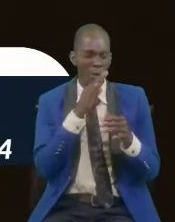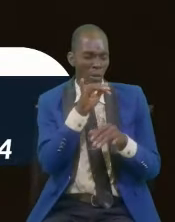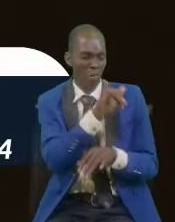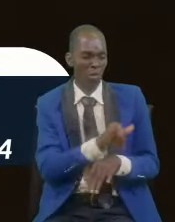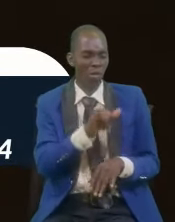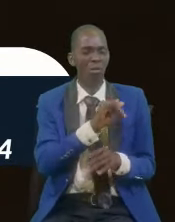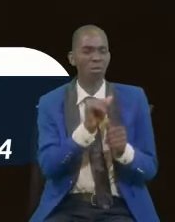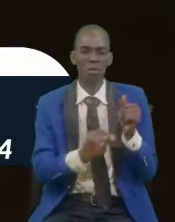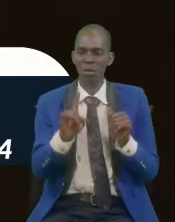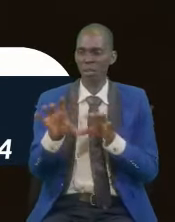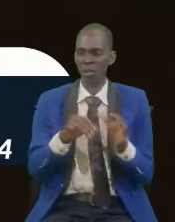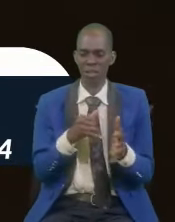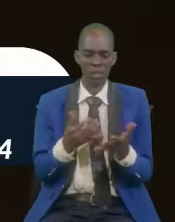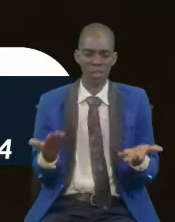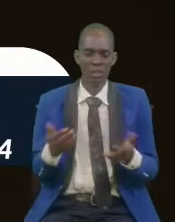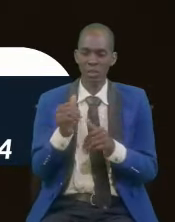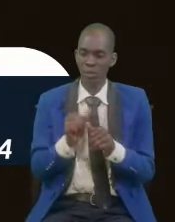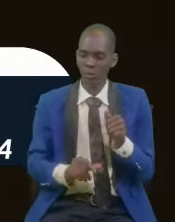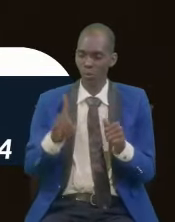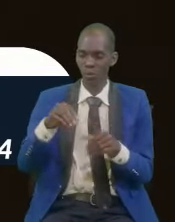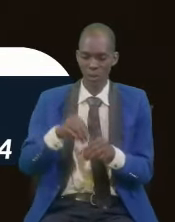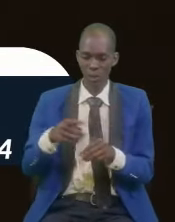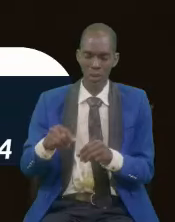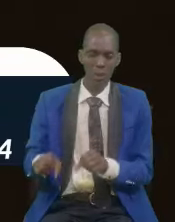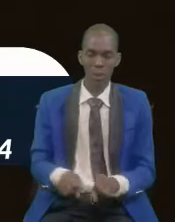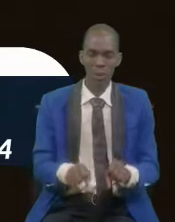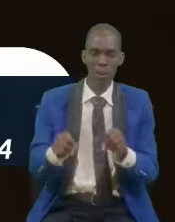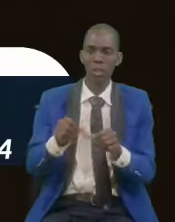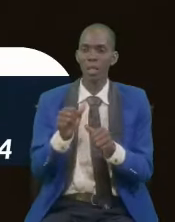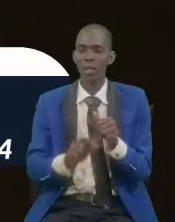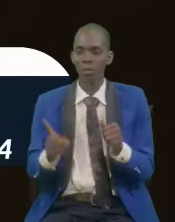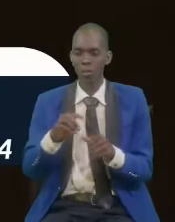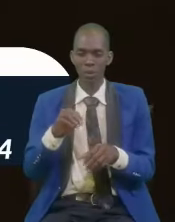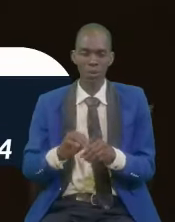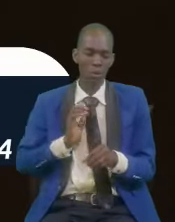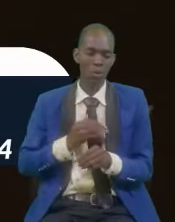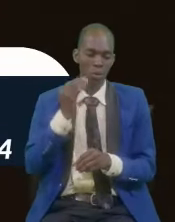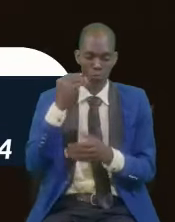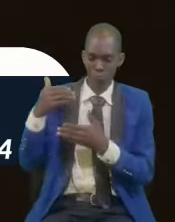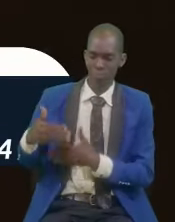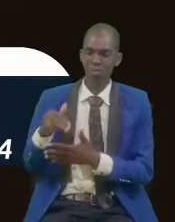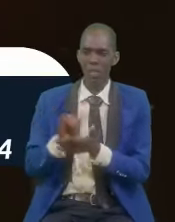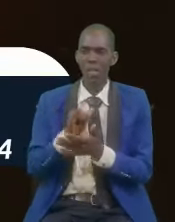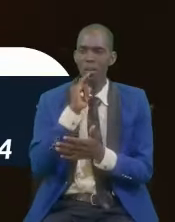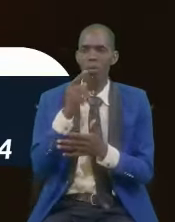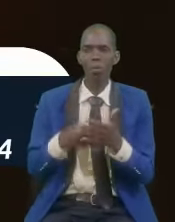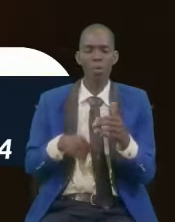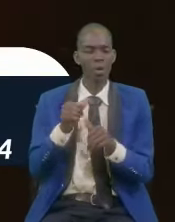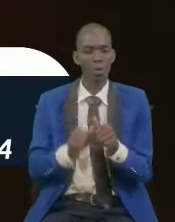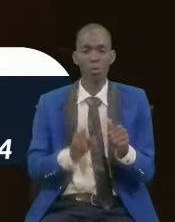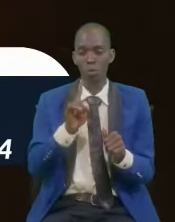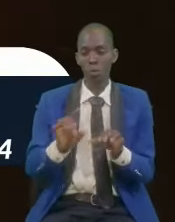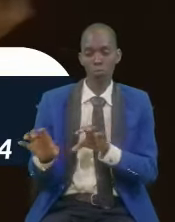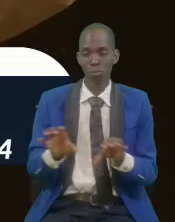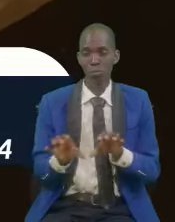does it. Everybody in a street, everybody in a community, that's what everybody does. But he